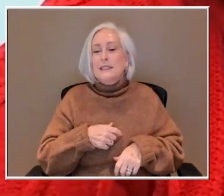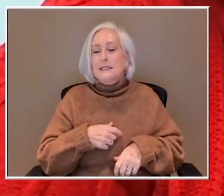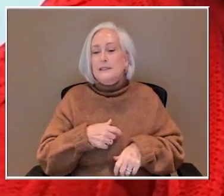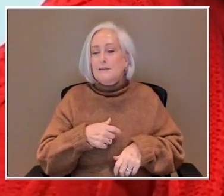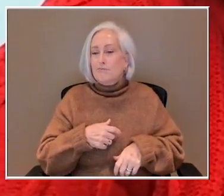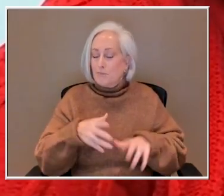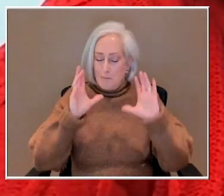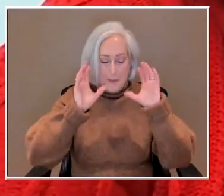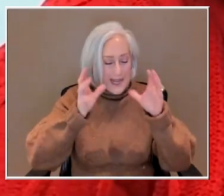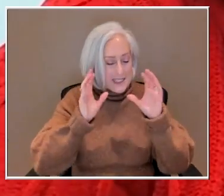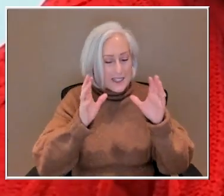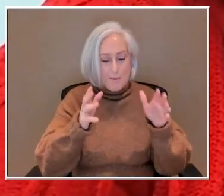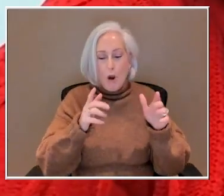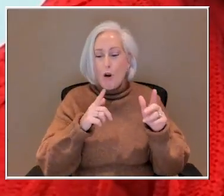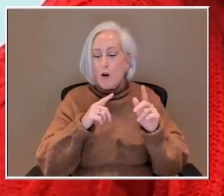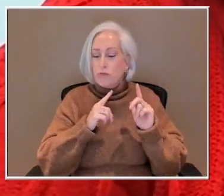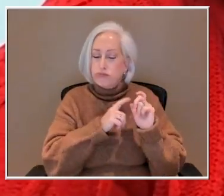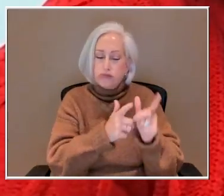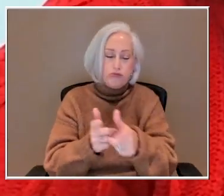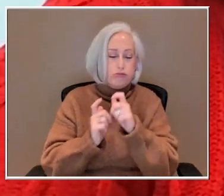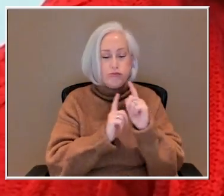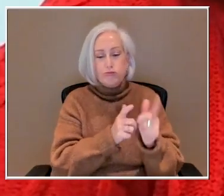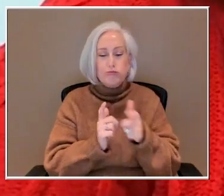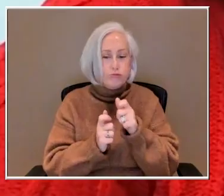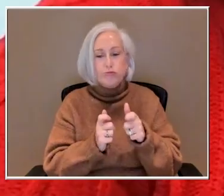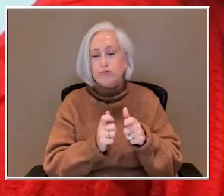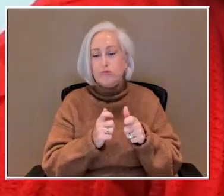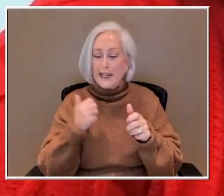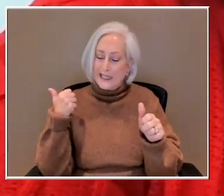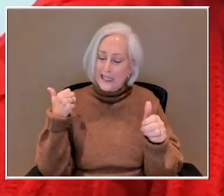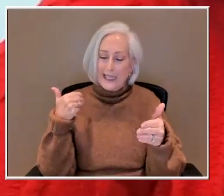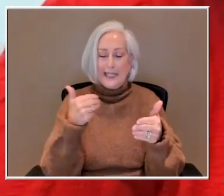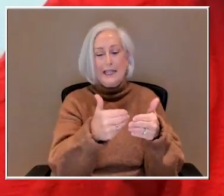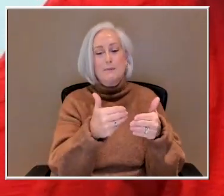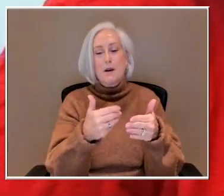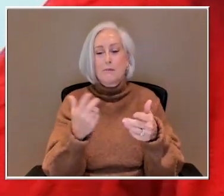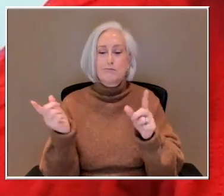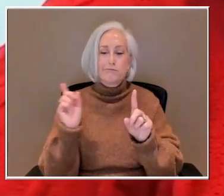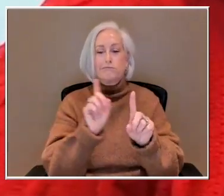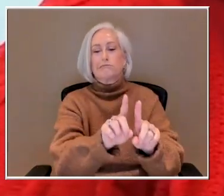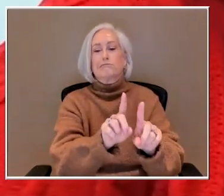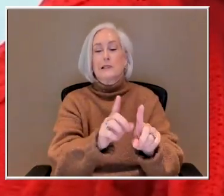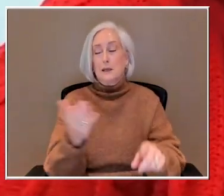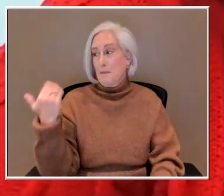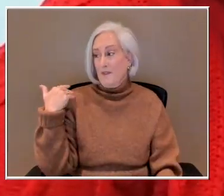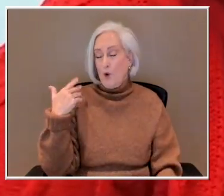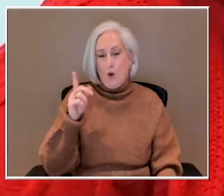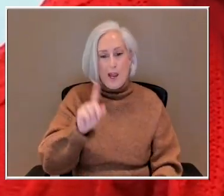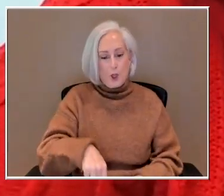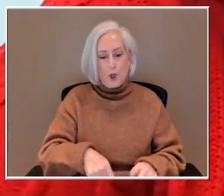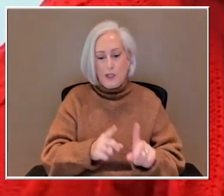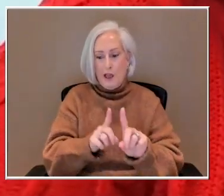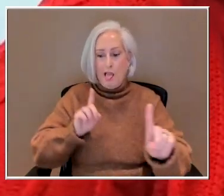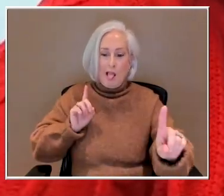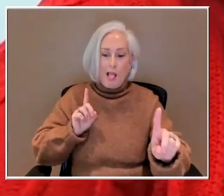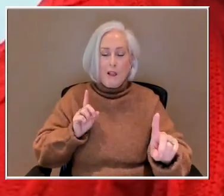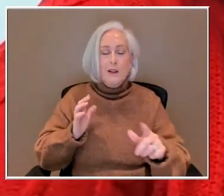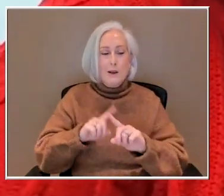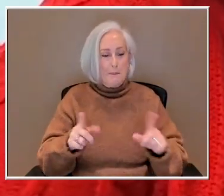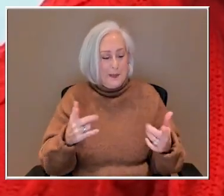around, just kind of doing whatever with my friends. I'm able to keep up with them. For a while, I wasn't able to keep up that well with my friends, but they kind